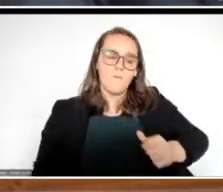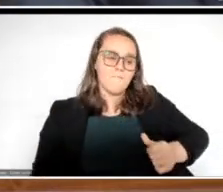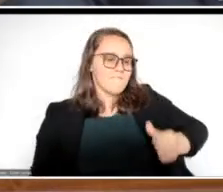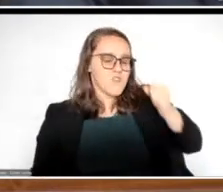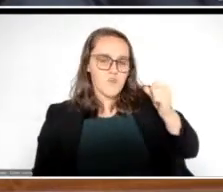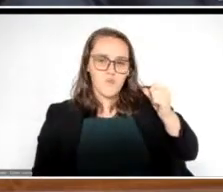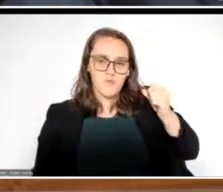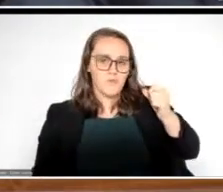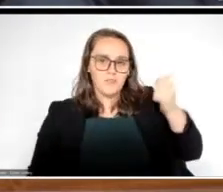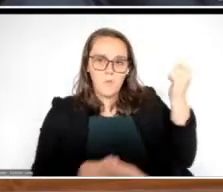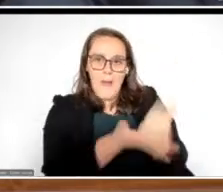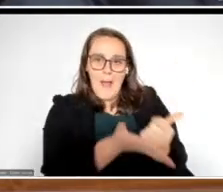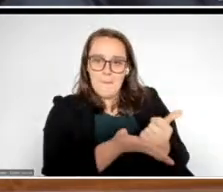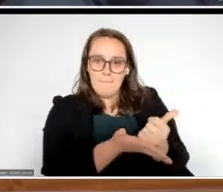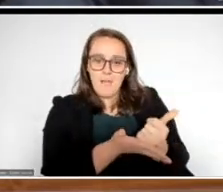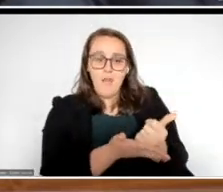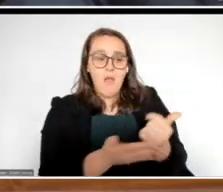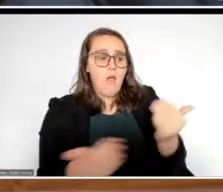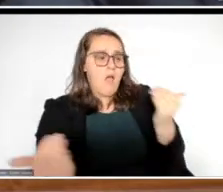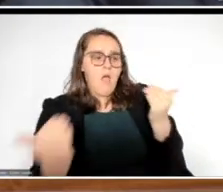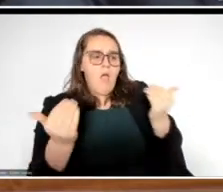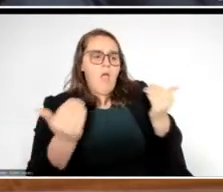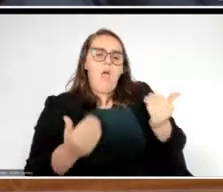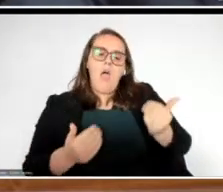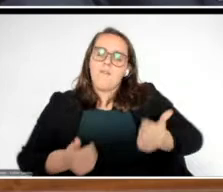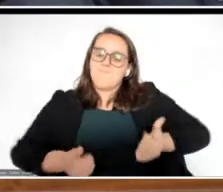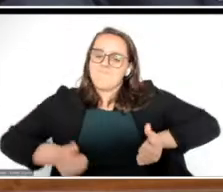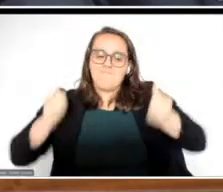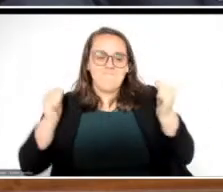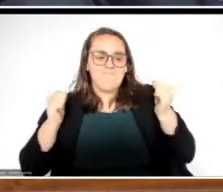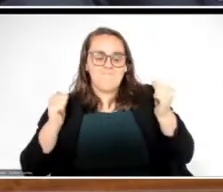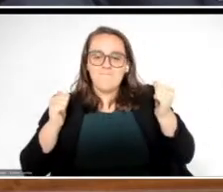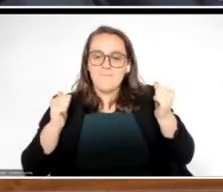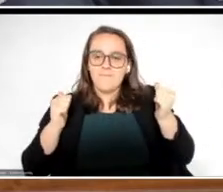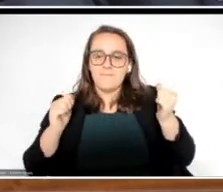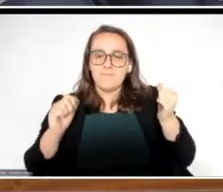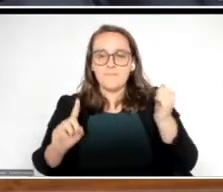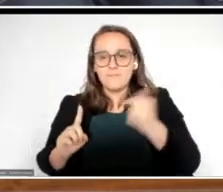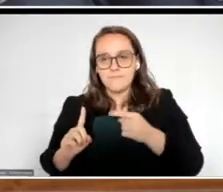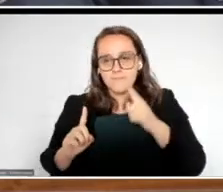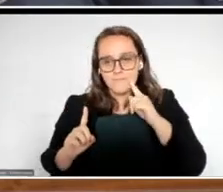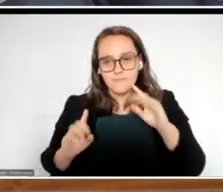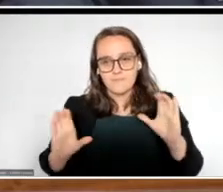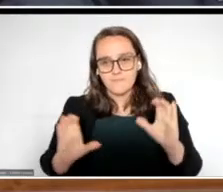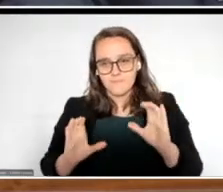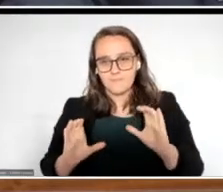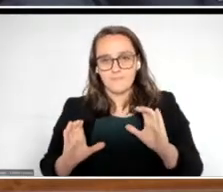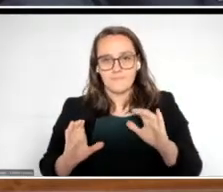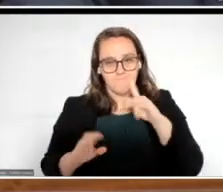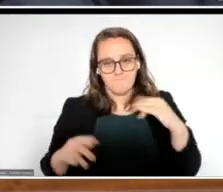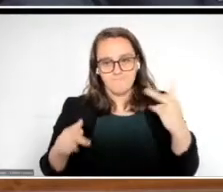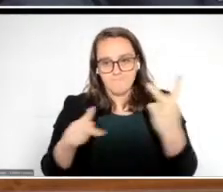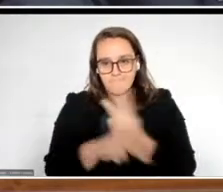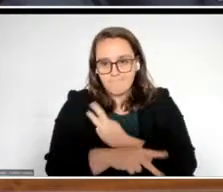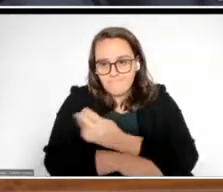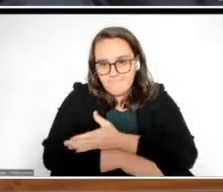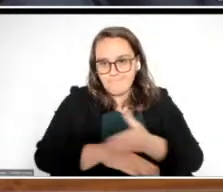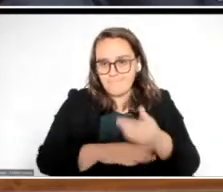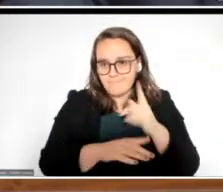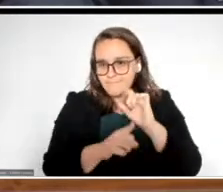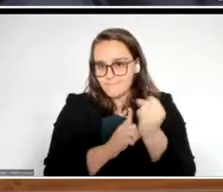everyone around him. And what he did do only made the situation worse. Mr. Chairman, I yield